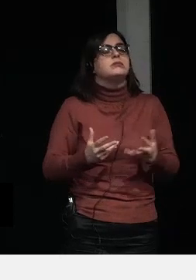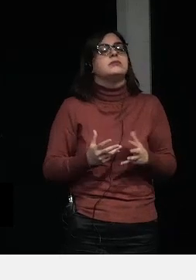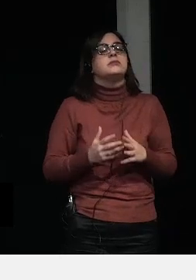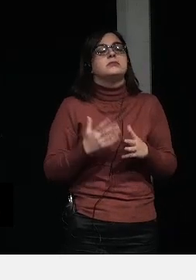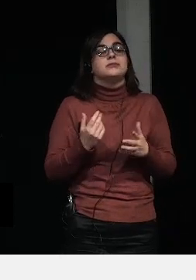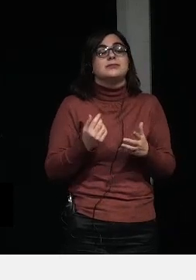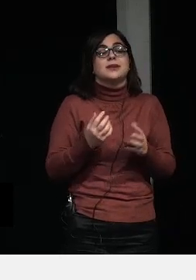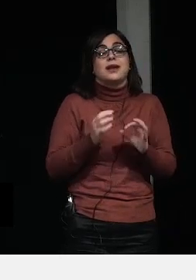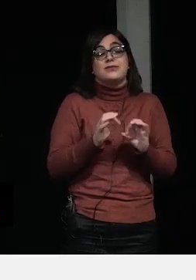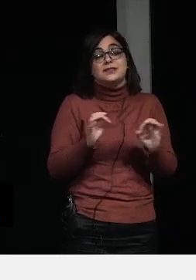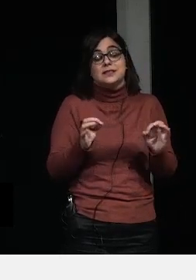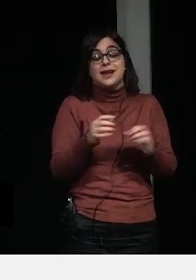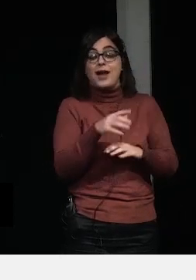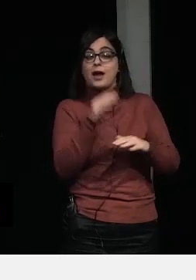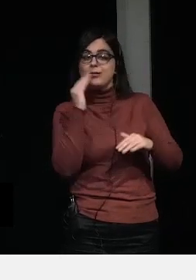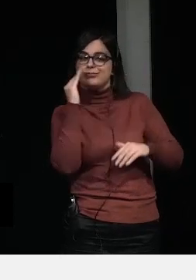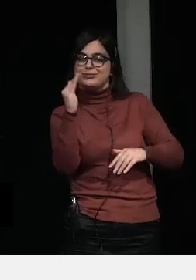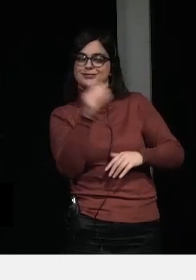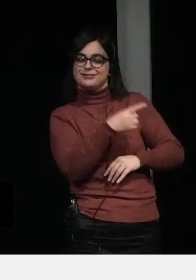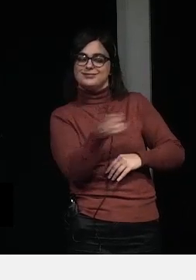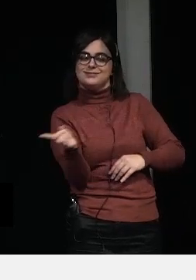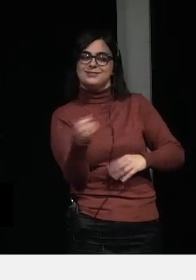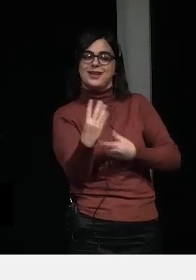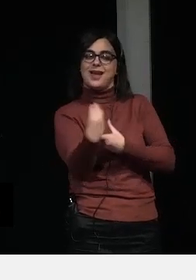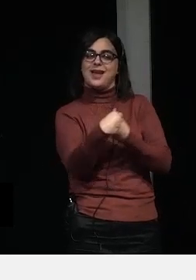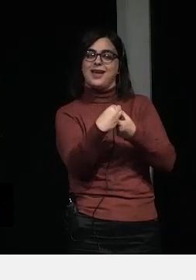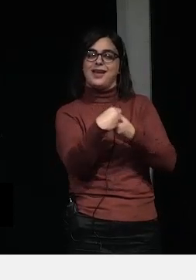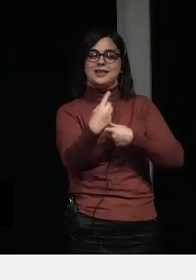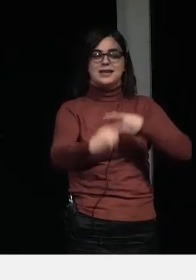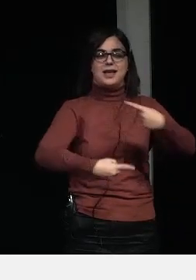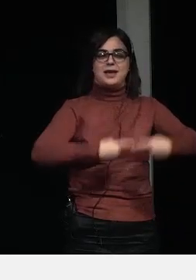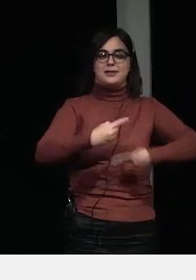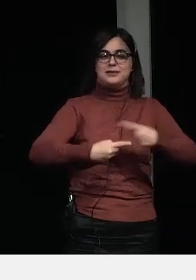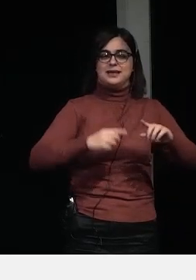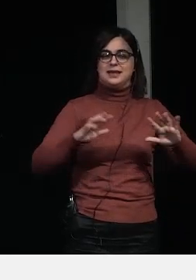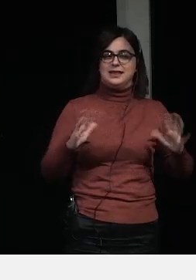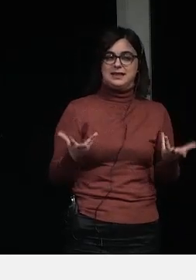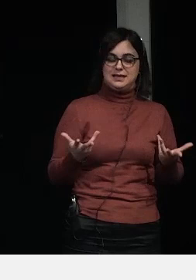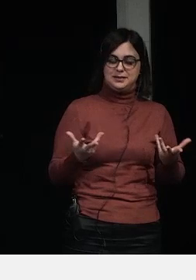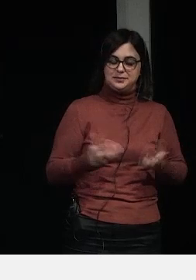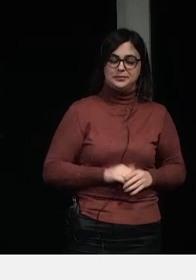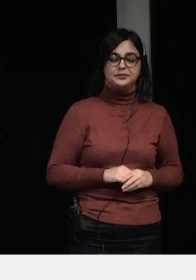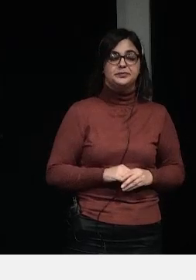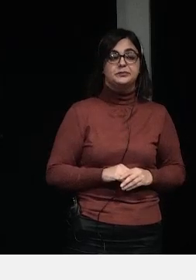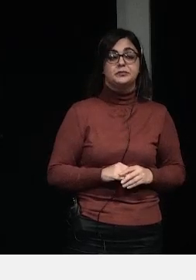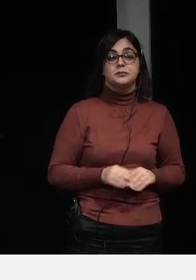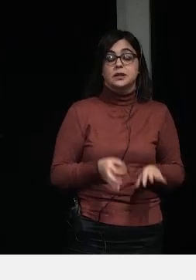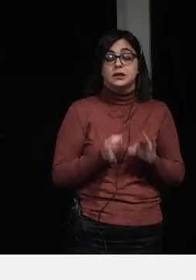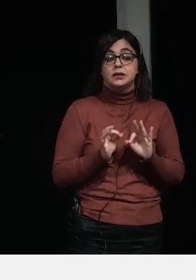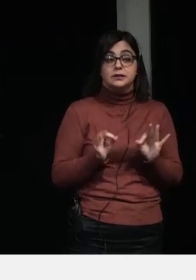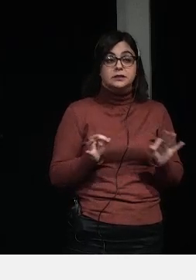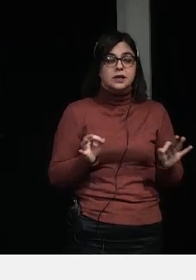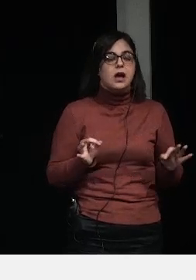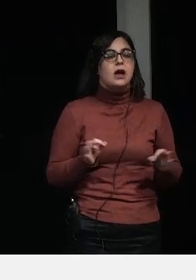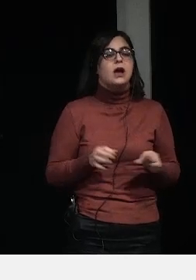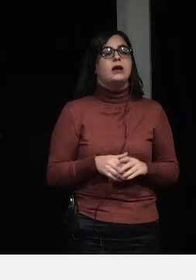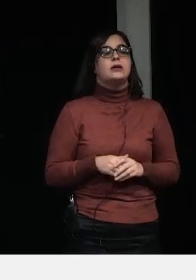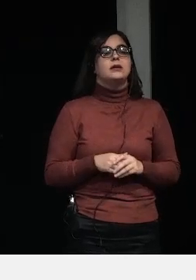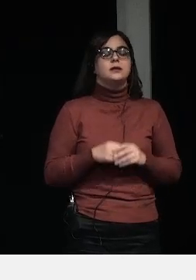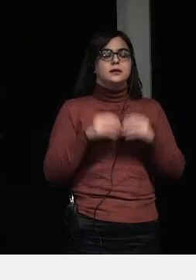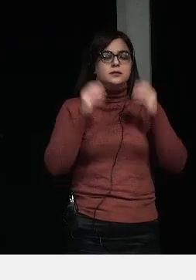a drafting of text on the works made available to the mediators, an indispensable material for those without